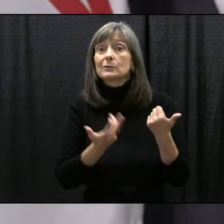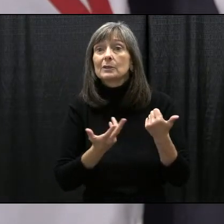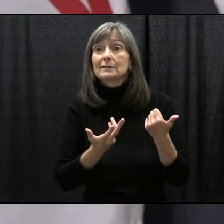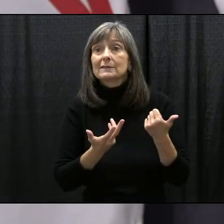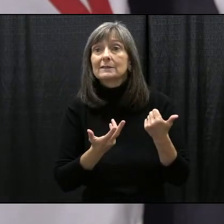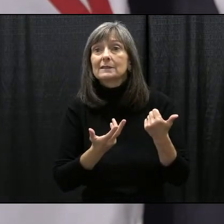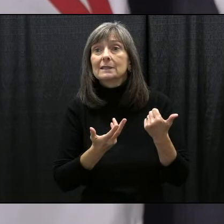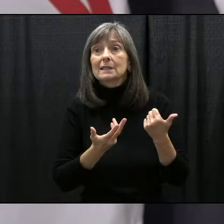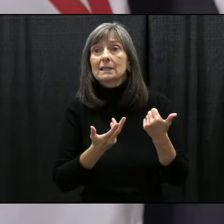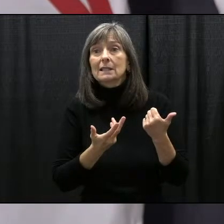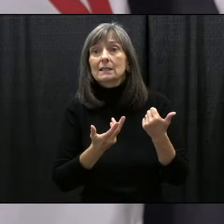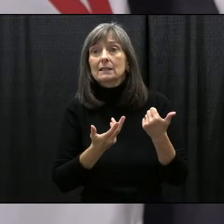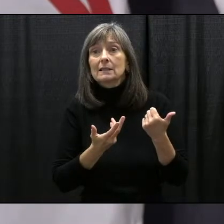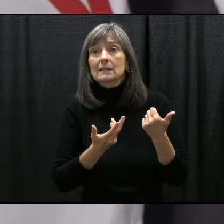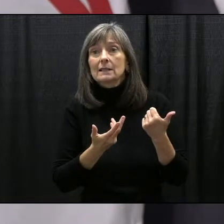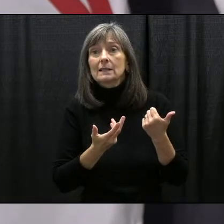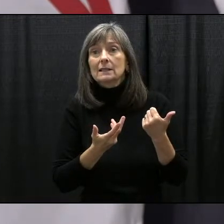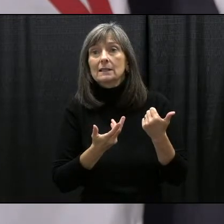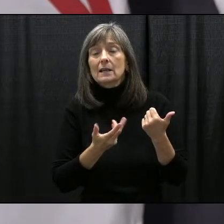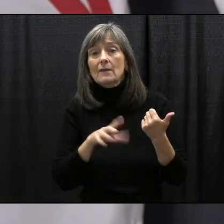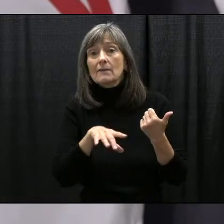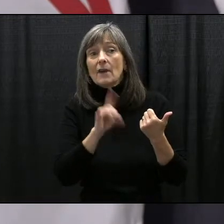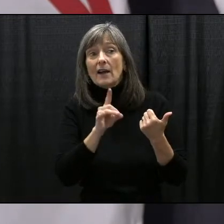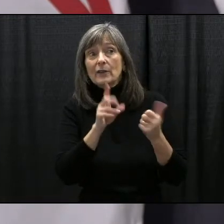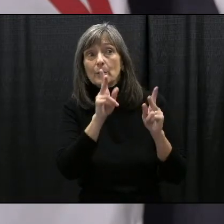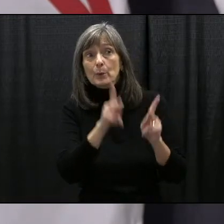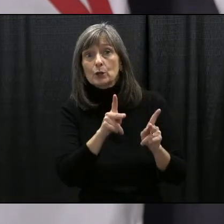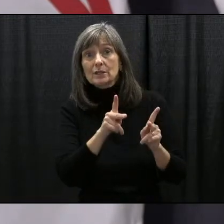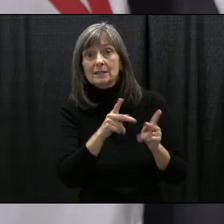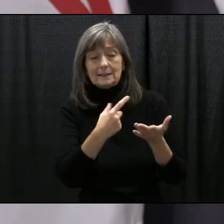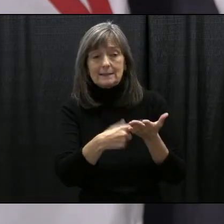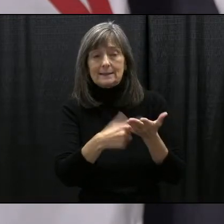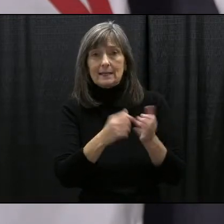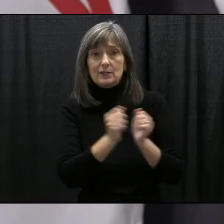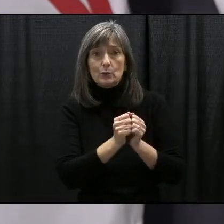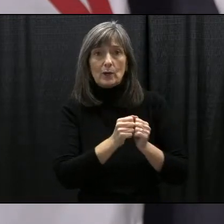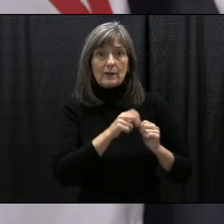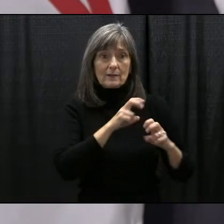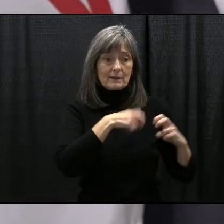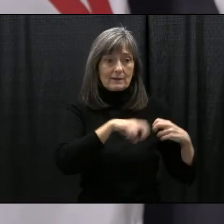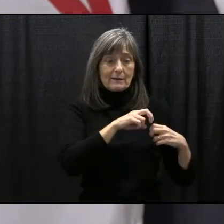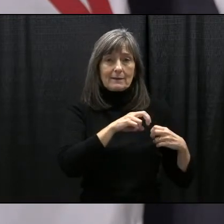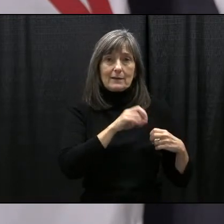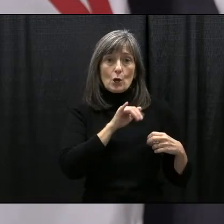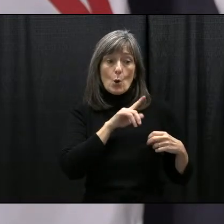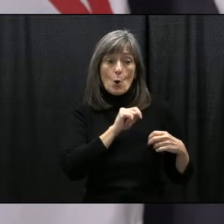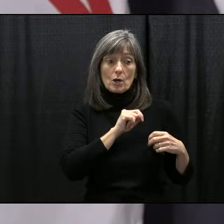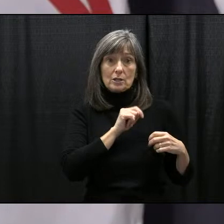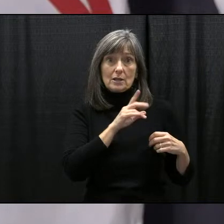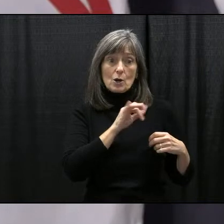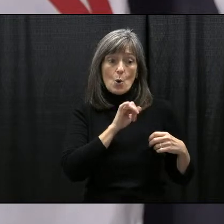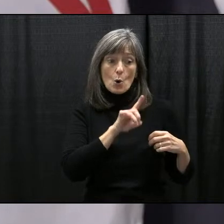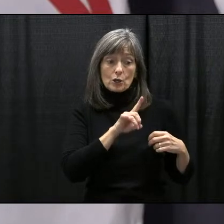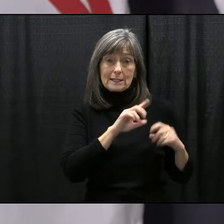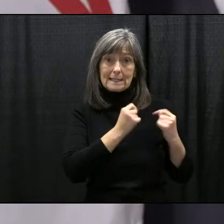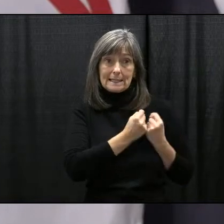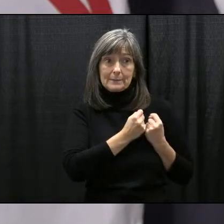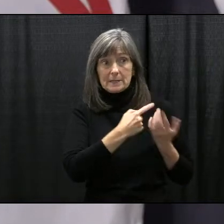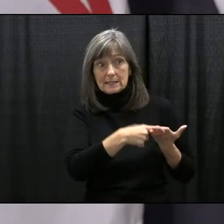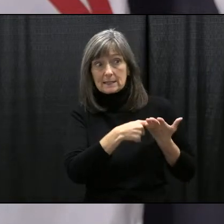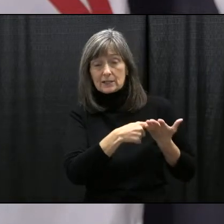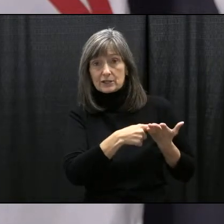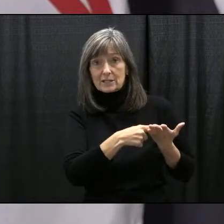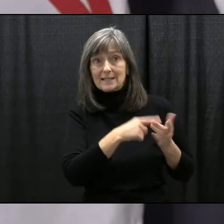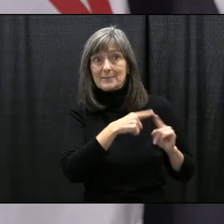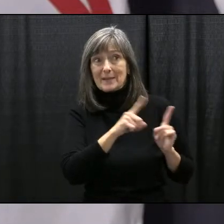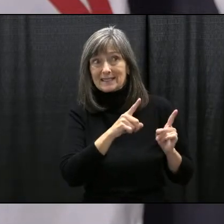finding the proponent time to consult with the stakeholders and yet not delay the outcome of the work. There'll be two elements